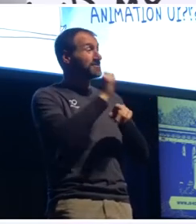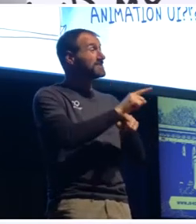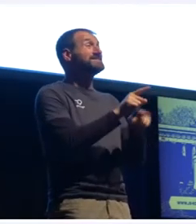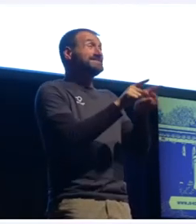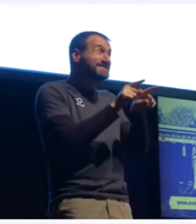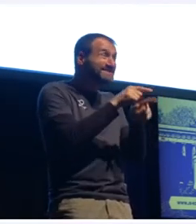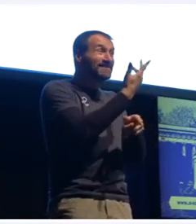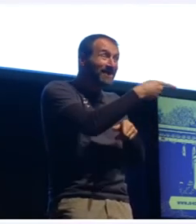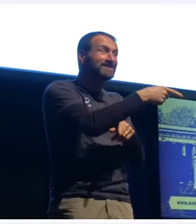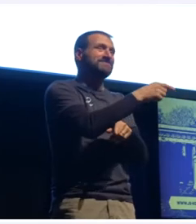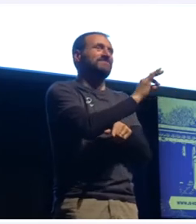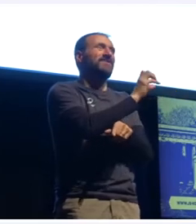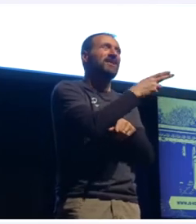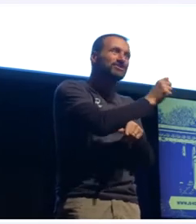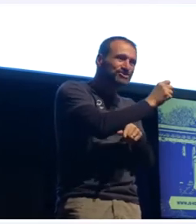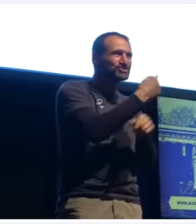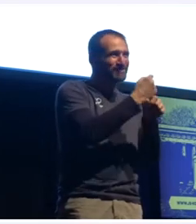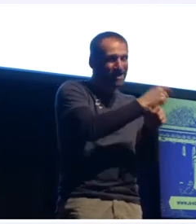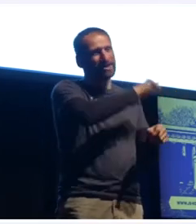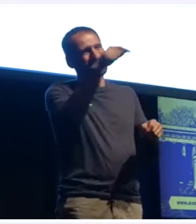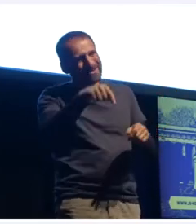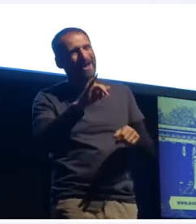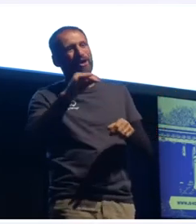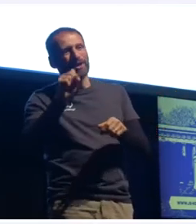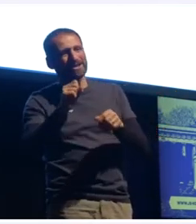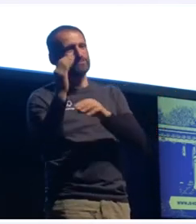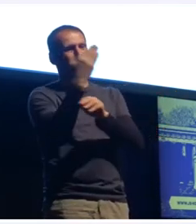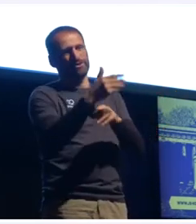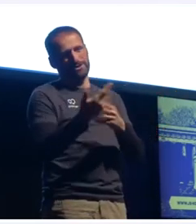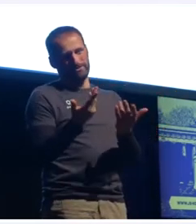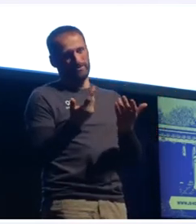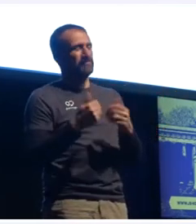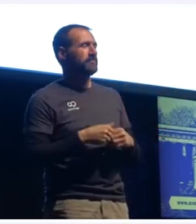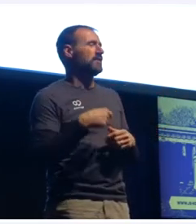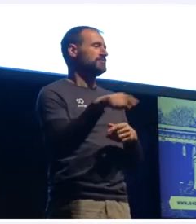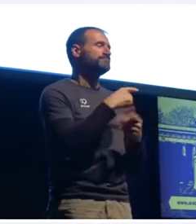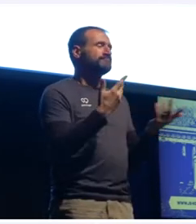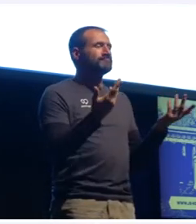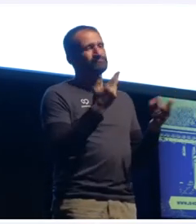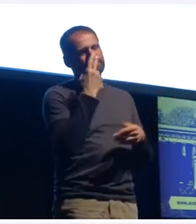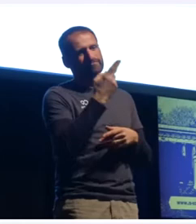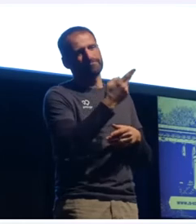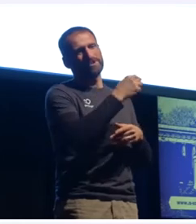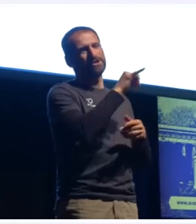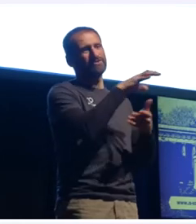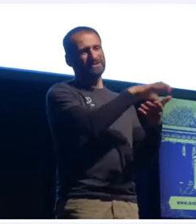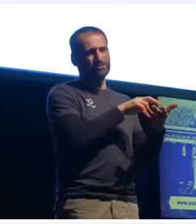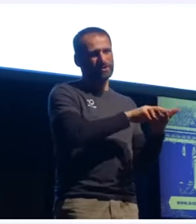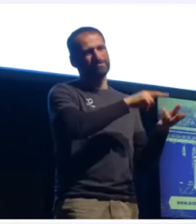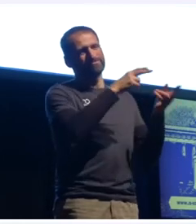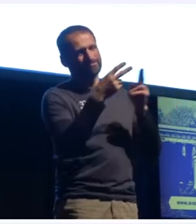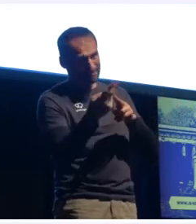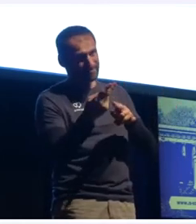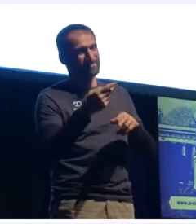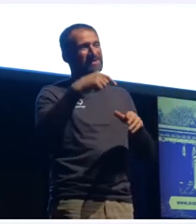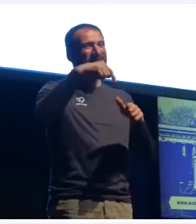desktop. This resulted in new libraries. Entire tools moved from ActionScript to JavaScript, like GreenSock. I'll be talking more about that on the